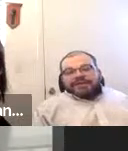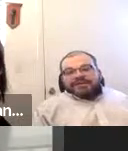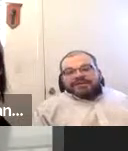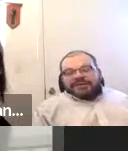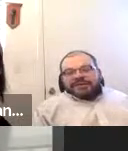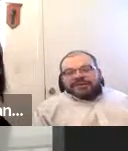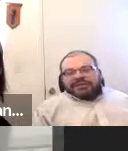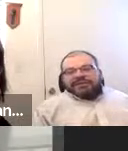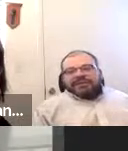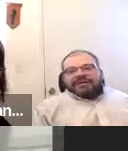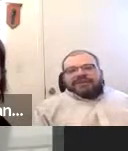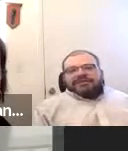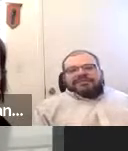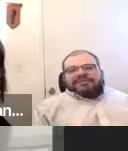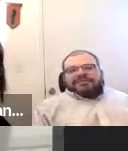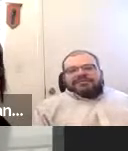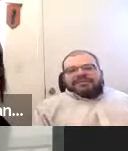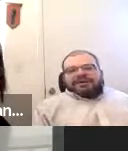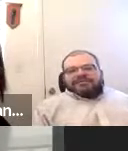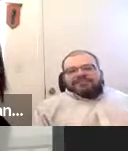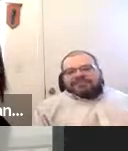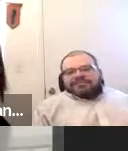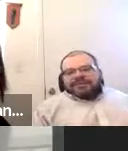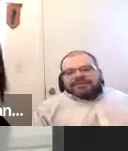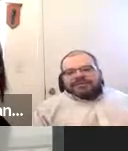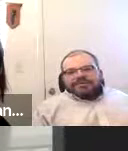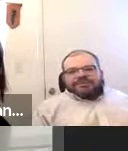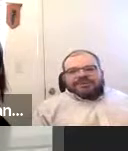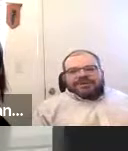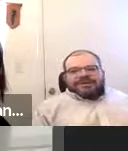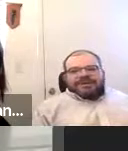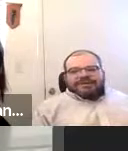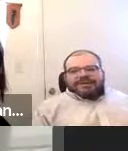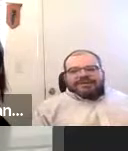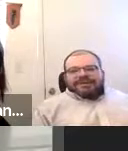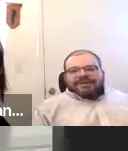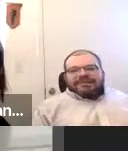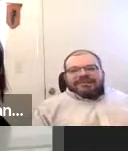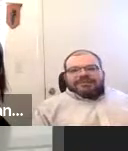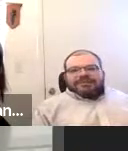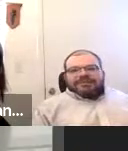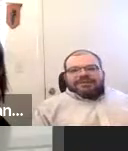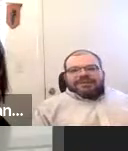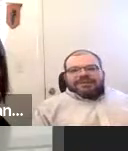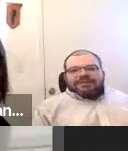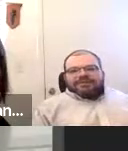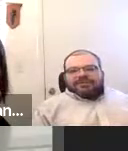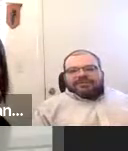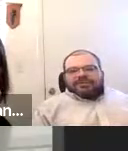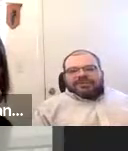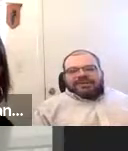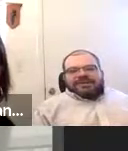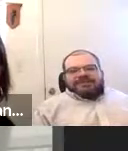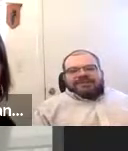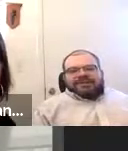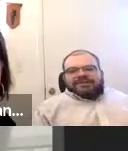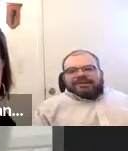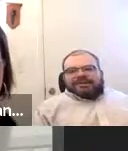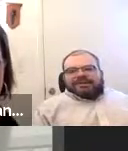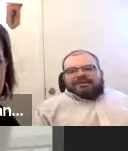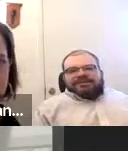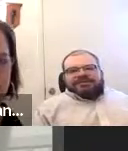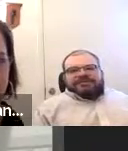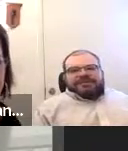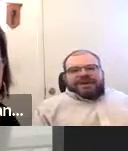parenting assistive technology. So like the social model says, the world, the social and built